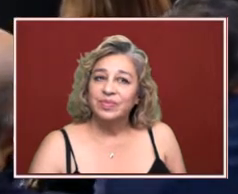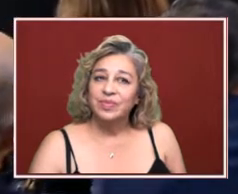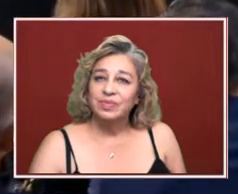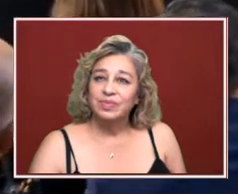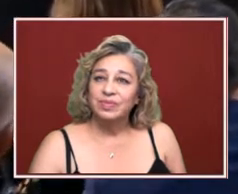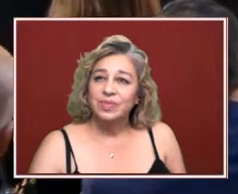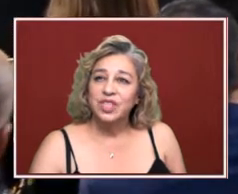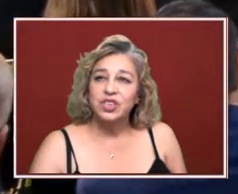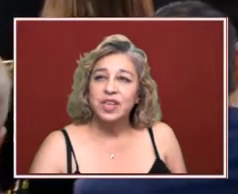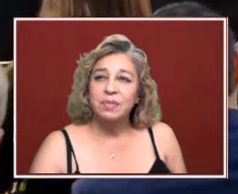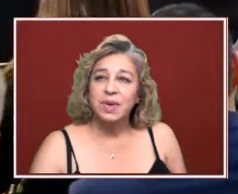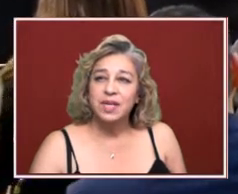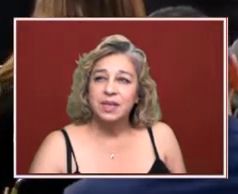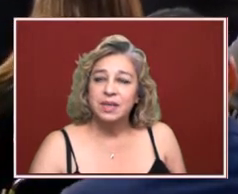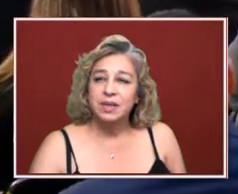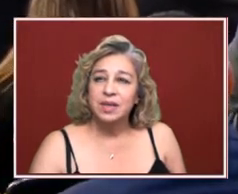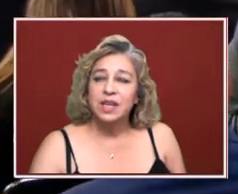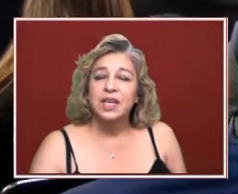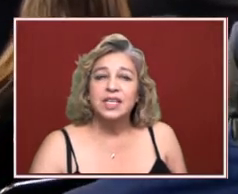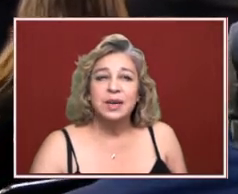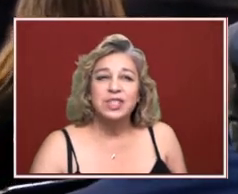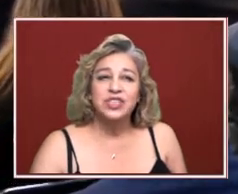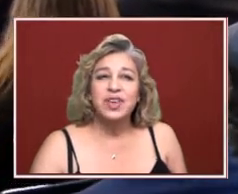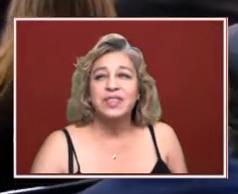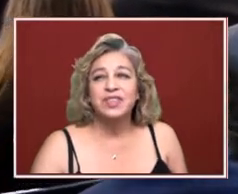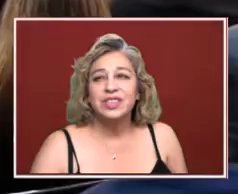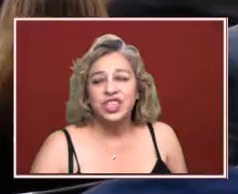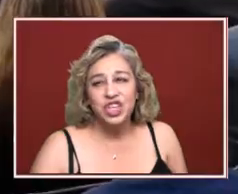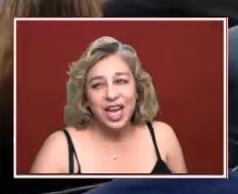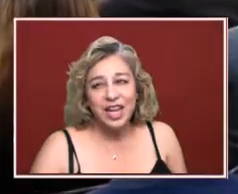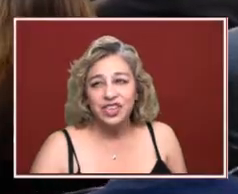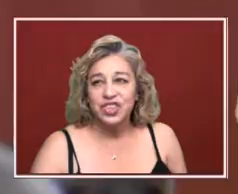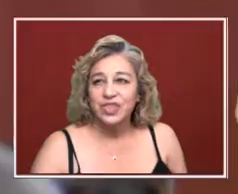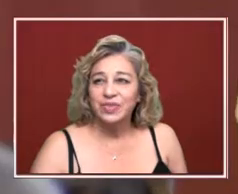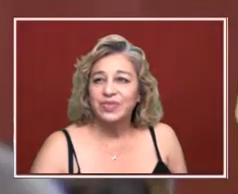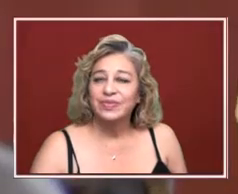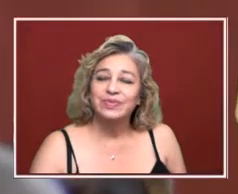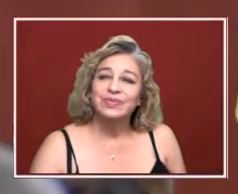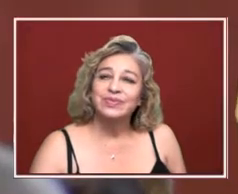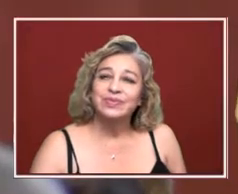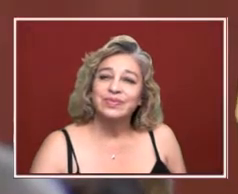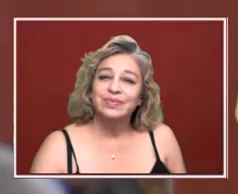Demostrar que hay un cambio. Demonstrate that there is a change.